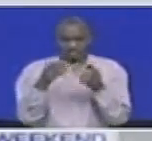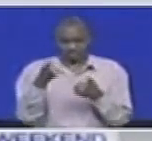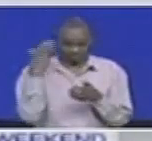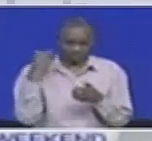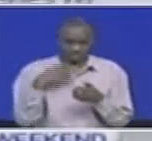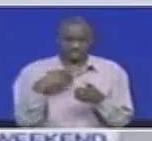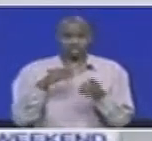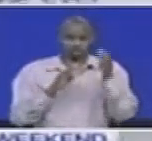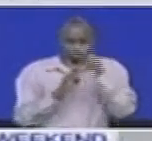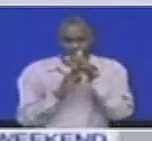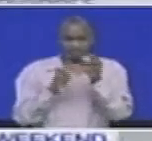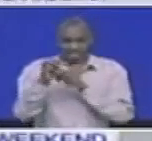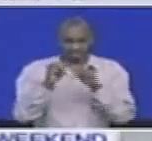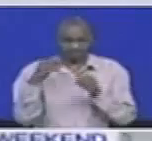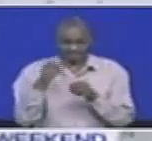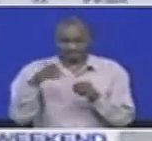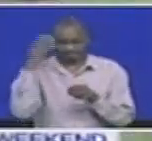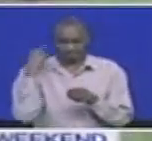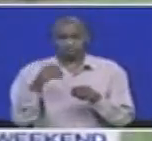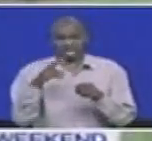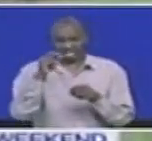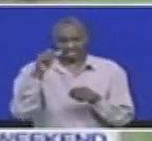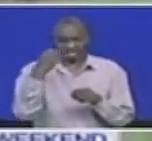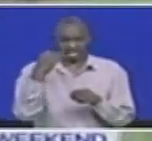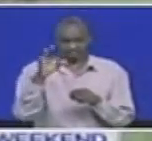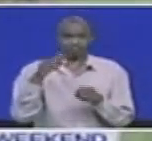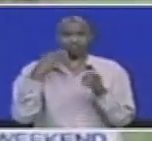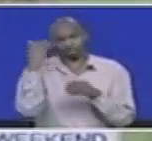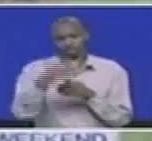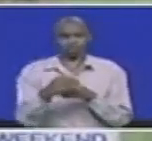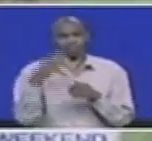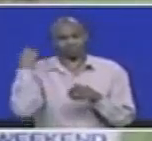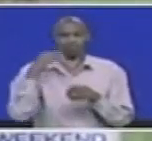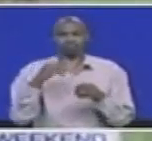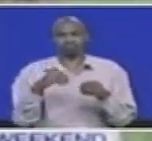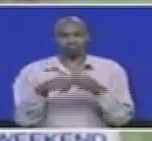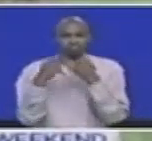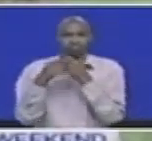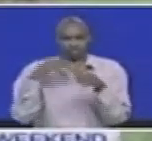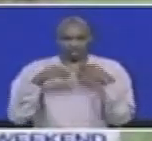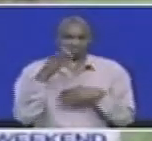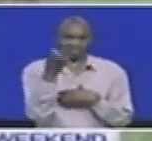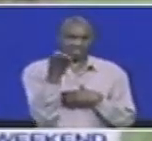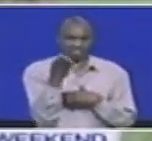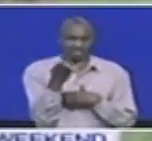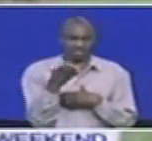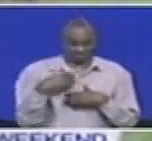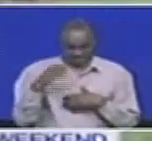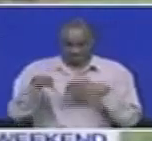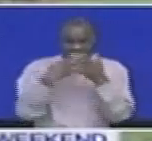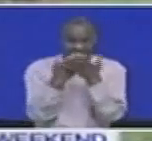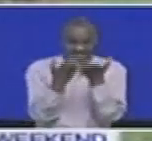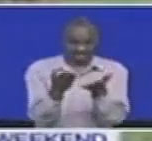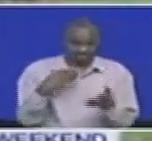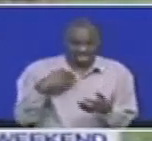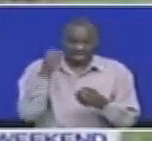management over a string of scandals at the NHIF. I did my PowerPoint presentation, then from there I do